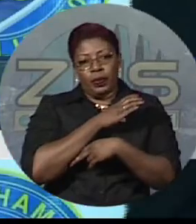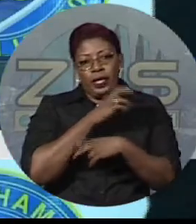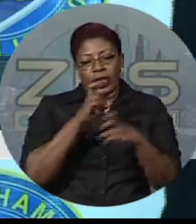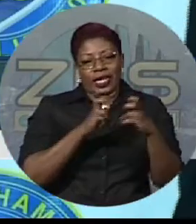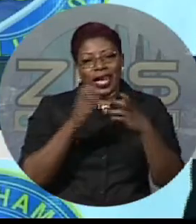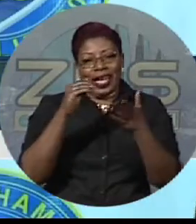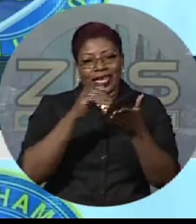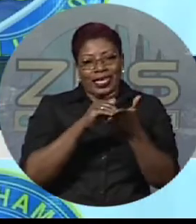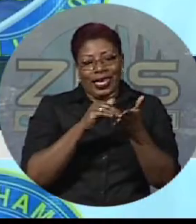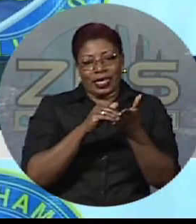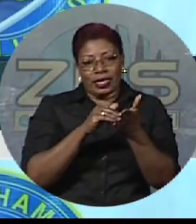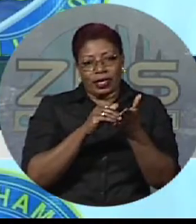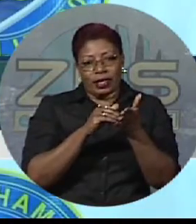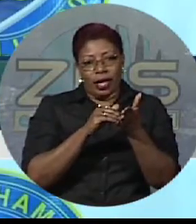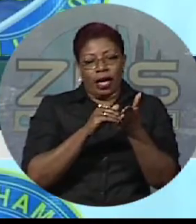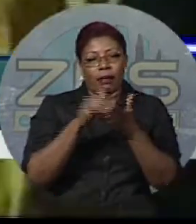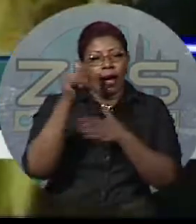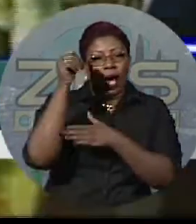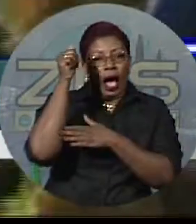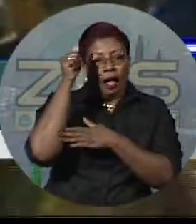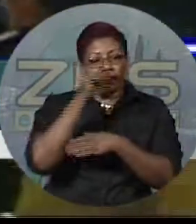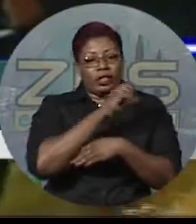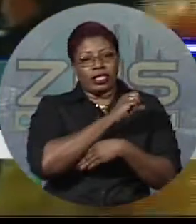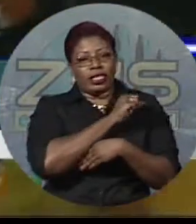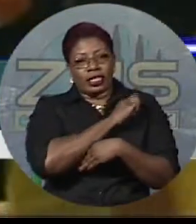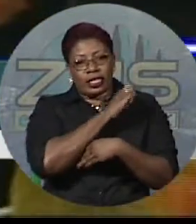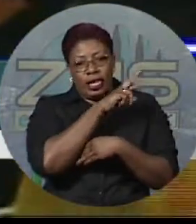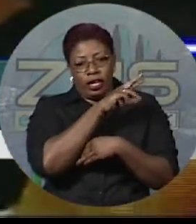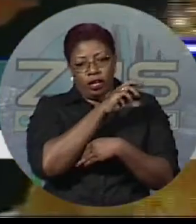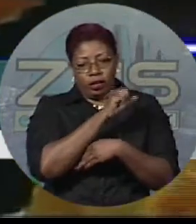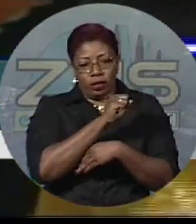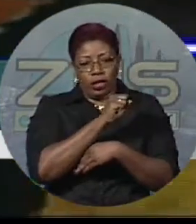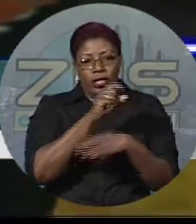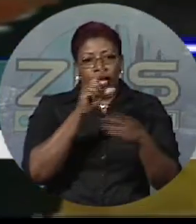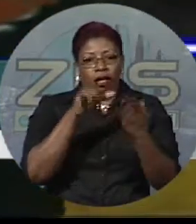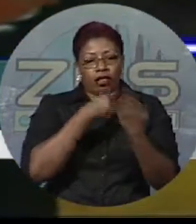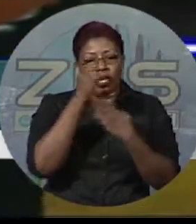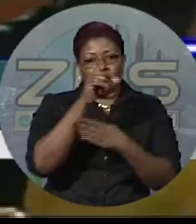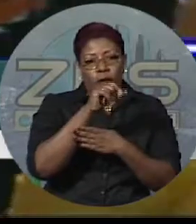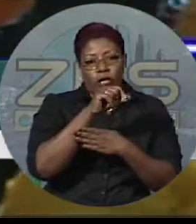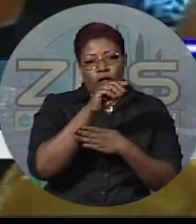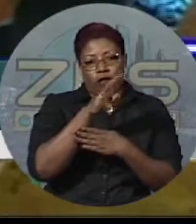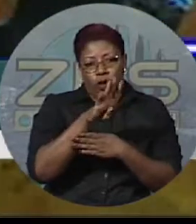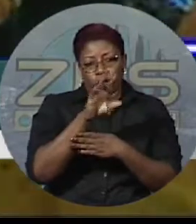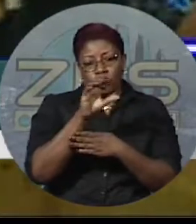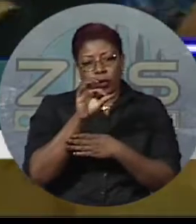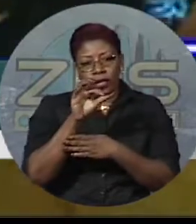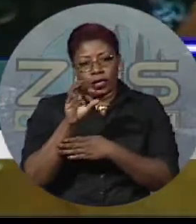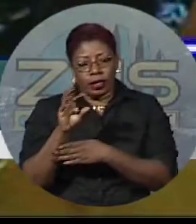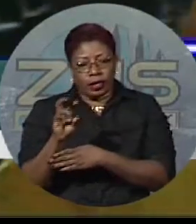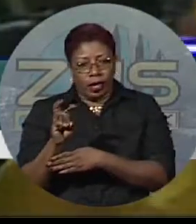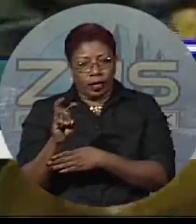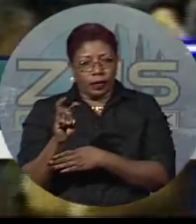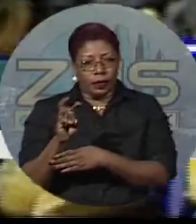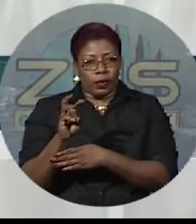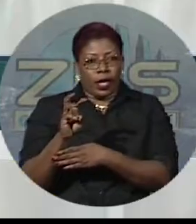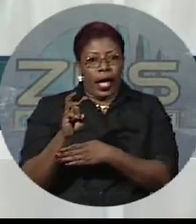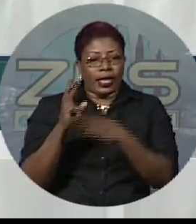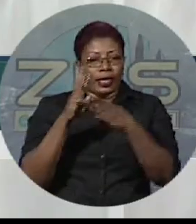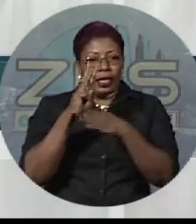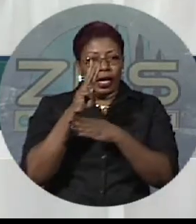Fort Charlotte MP Alfred Sayers. The convention is set for January 24th to 26th at the Melia Nassau Beach